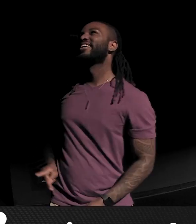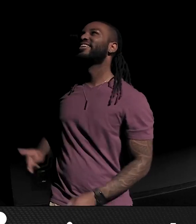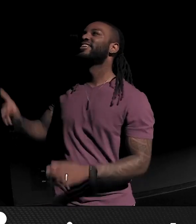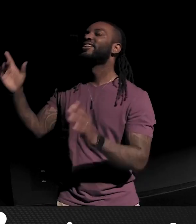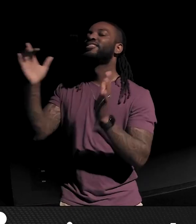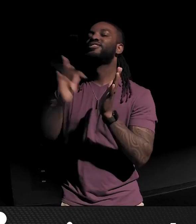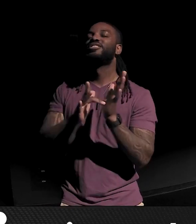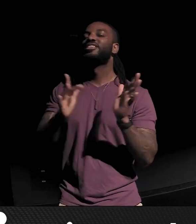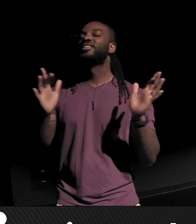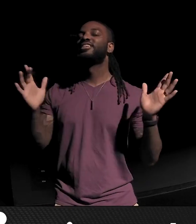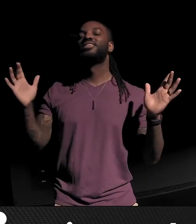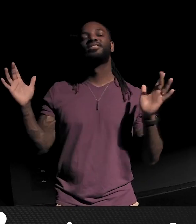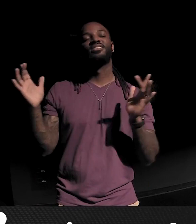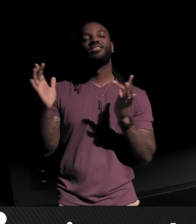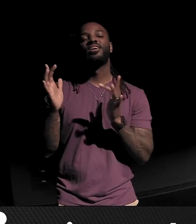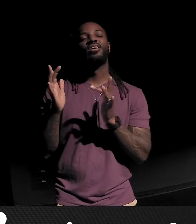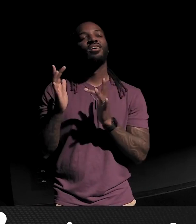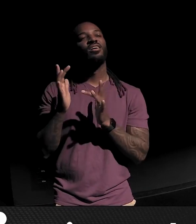King